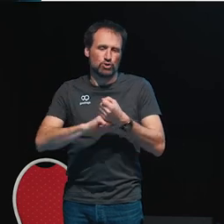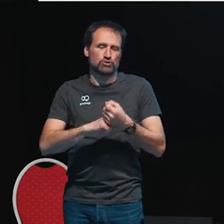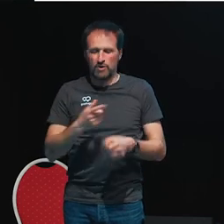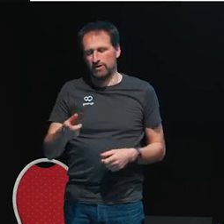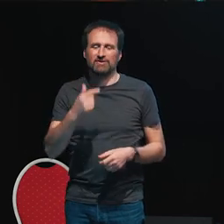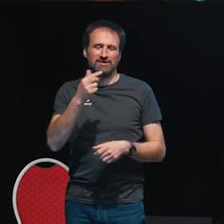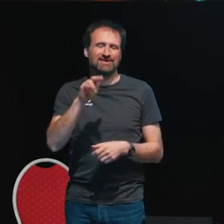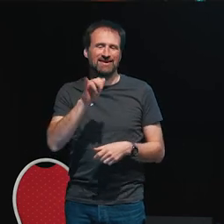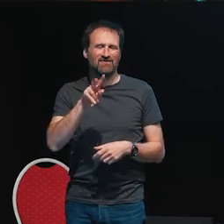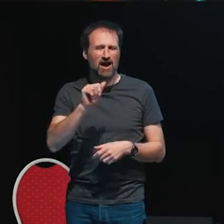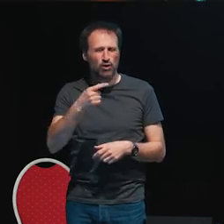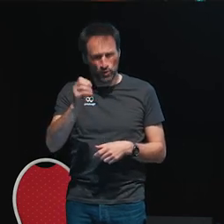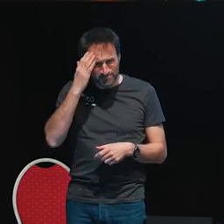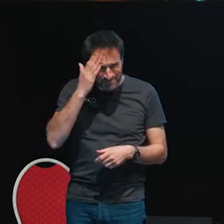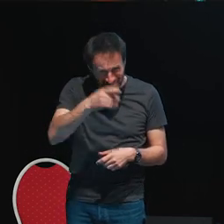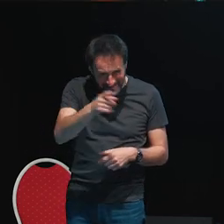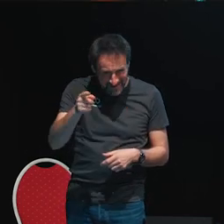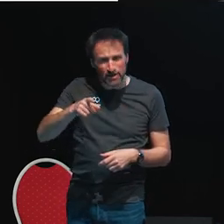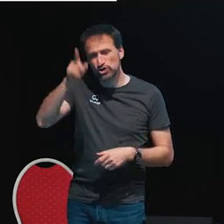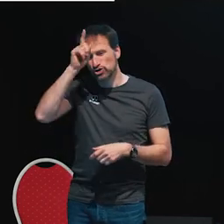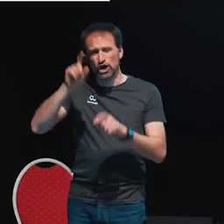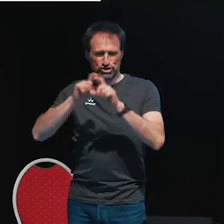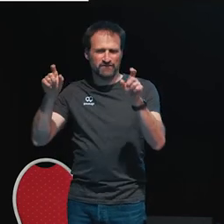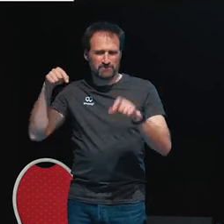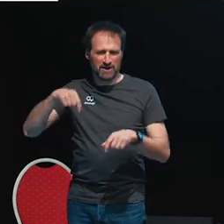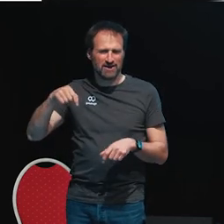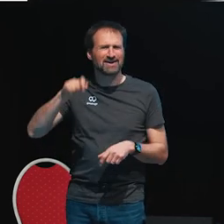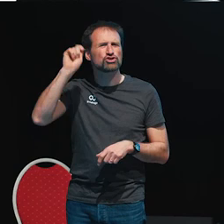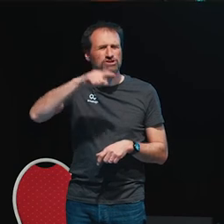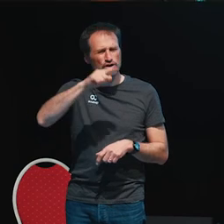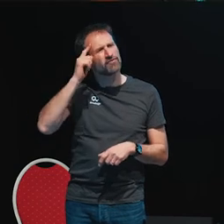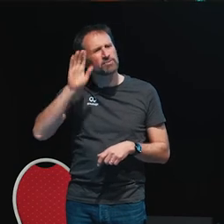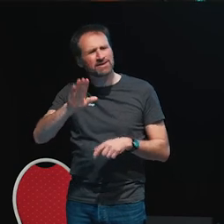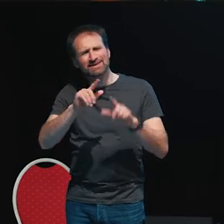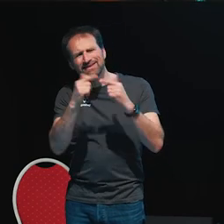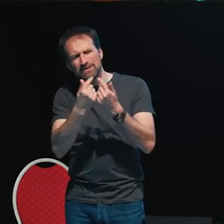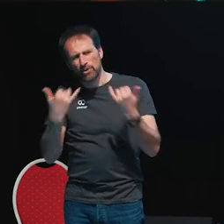Trivago is? It's a German company based in Düsseldorf. The team is here, I think, also.